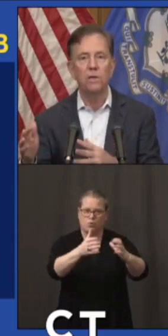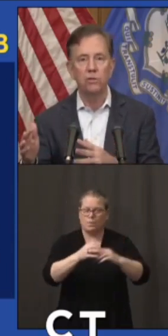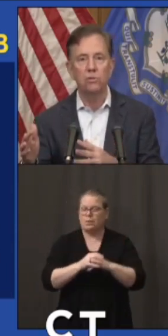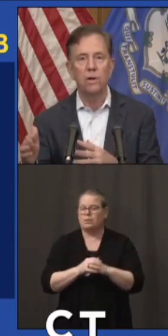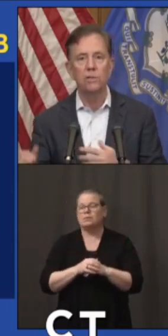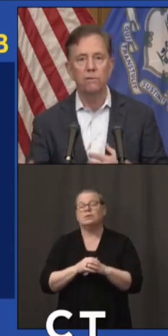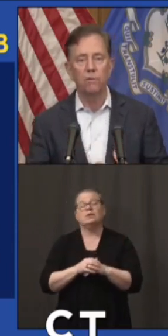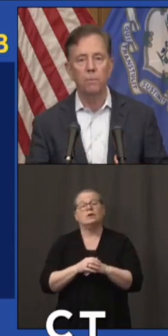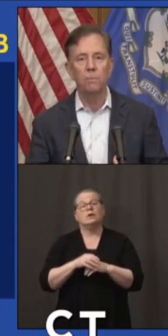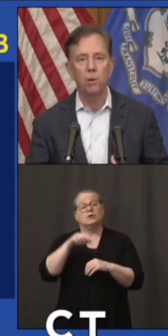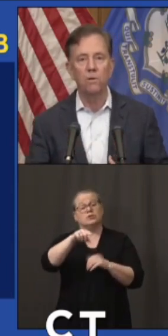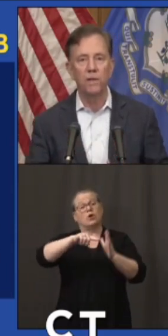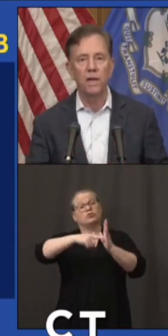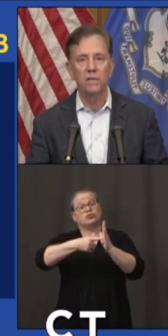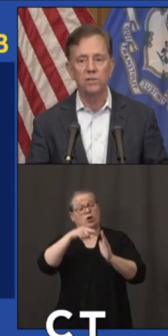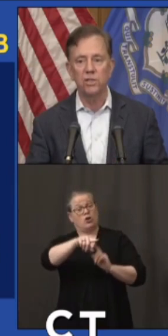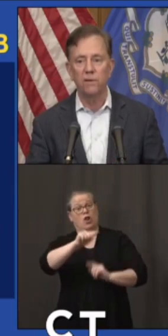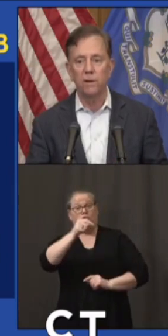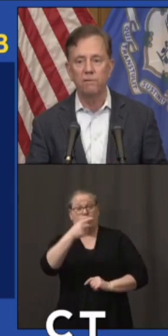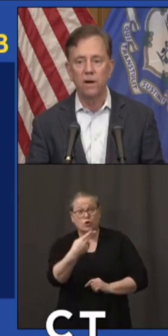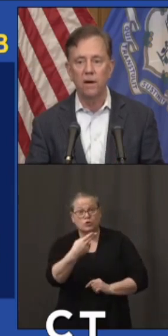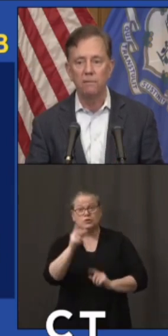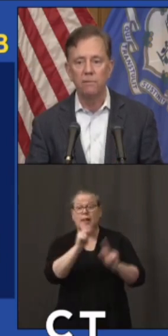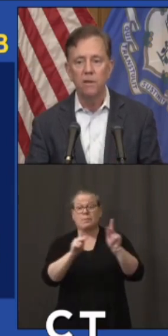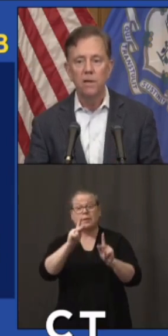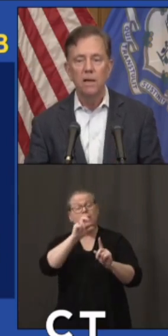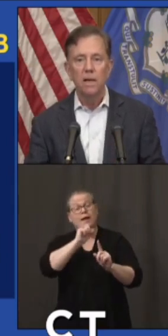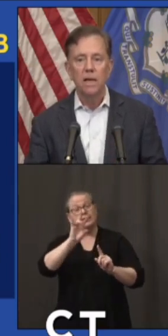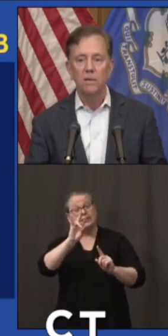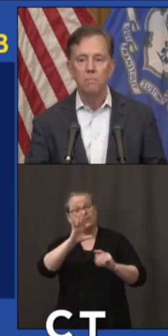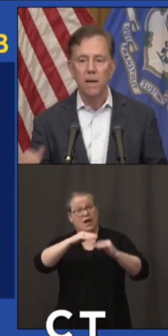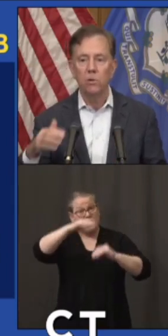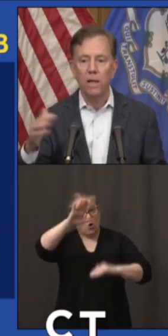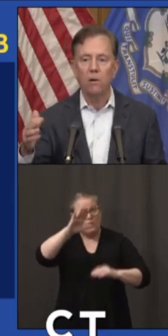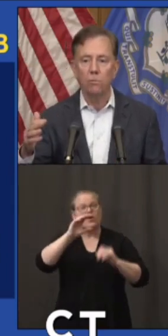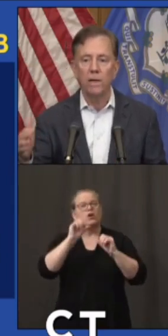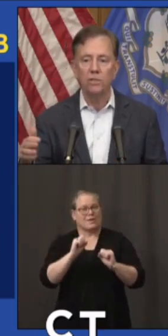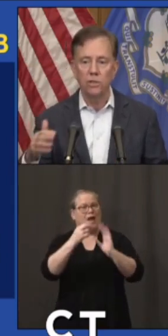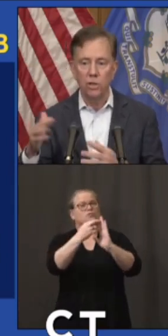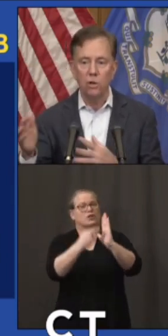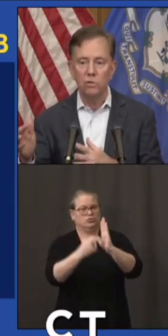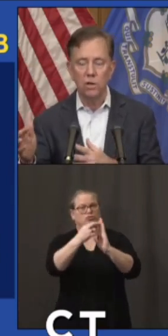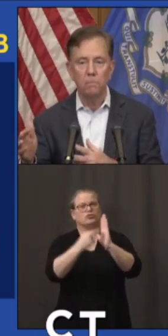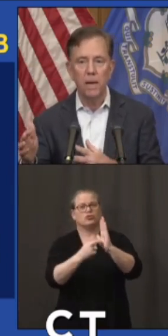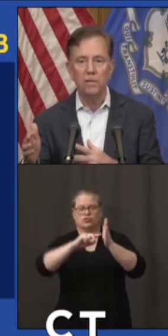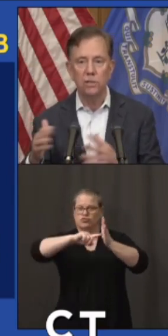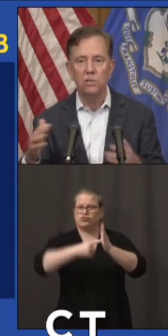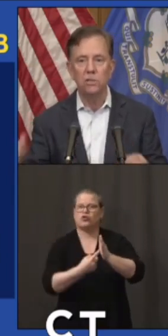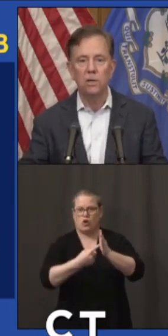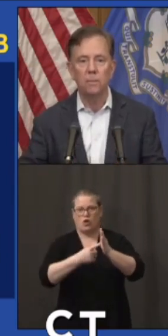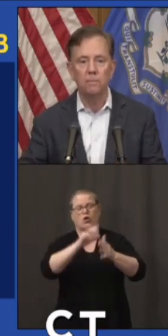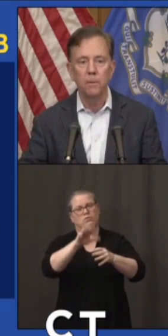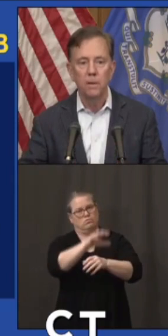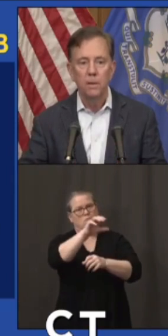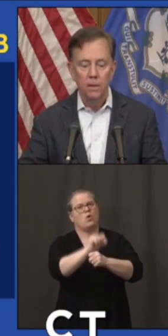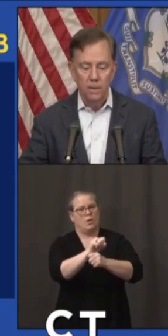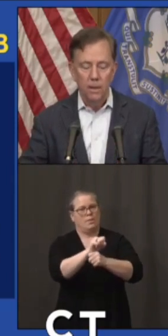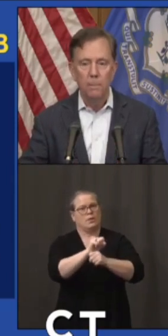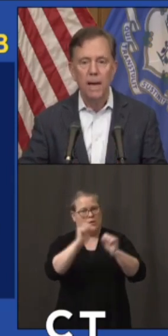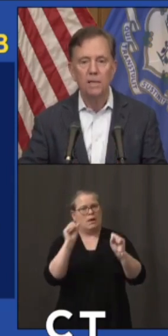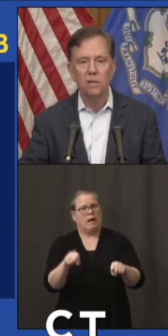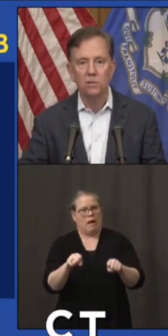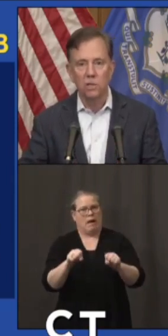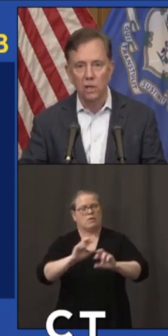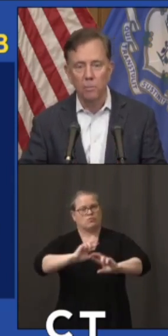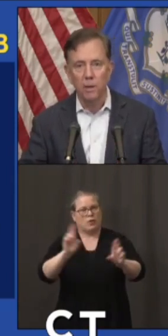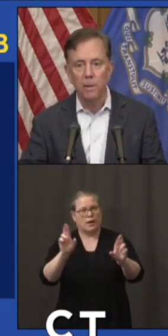advanced registration for people over the age of 75. And a medical outreach to those patients.